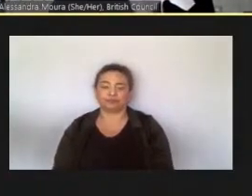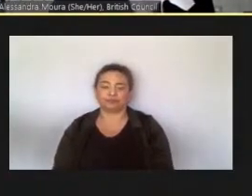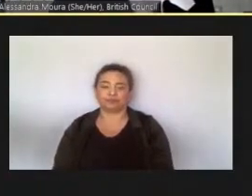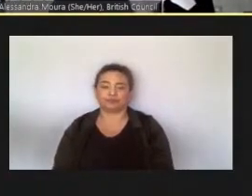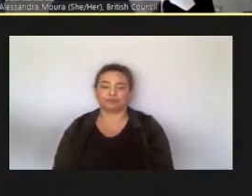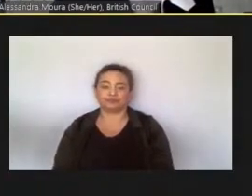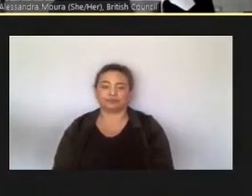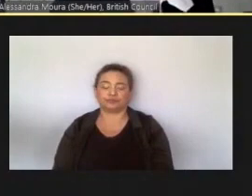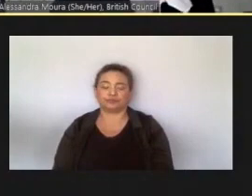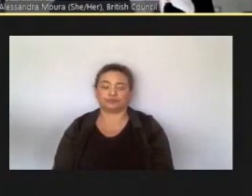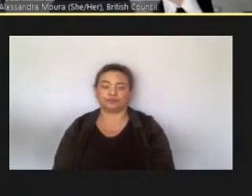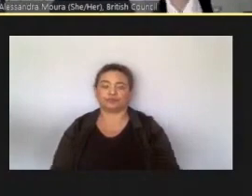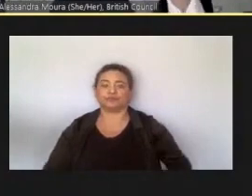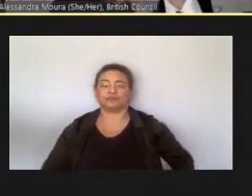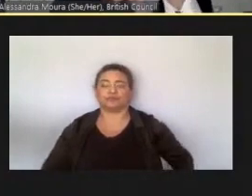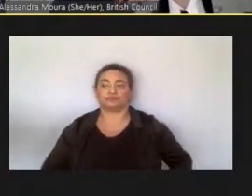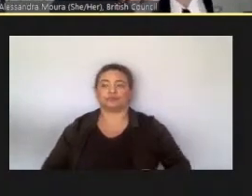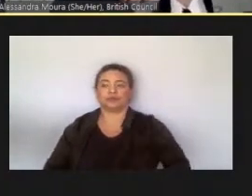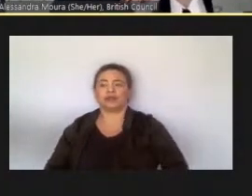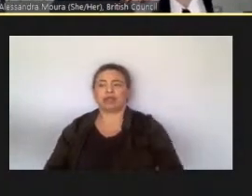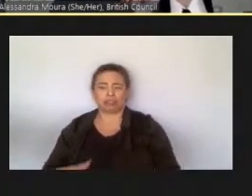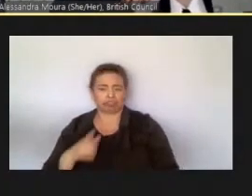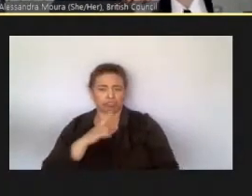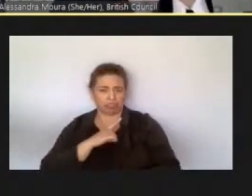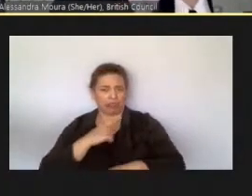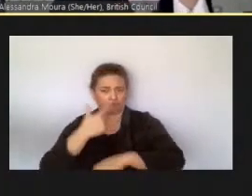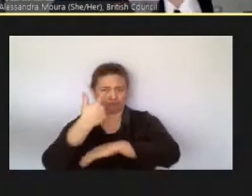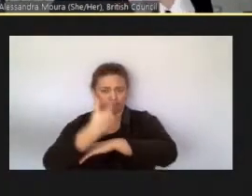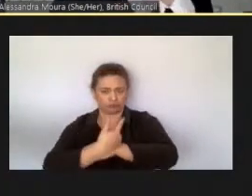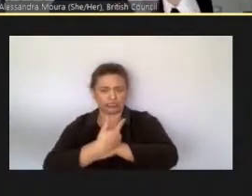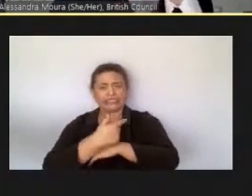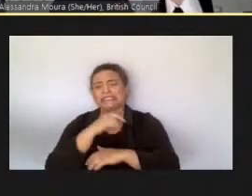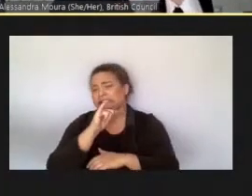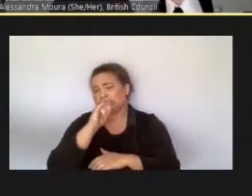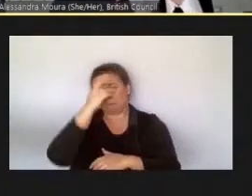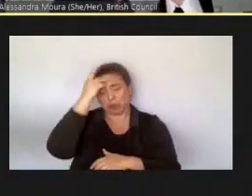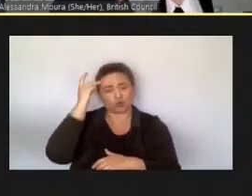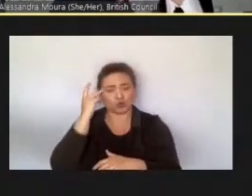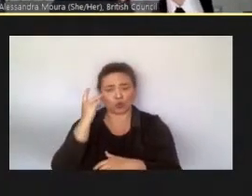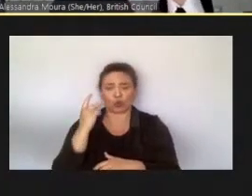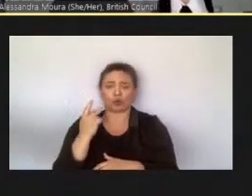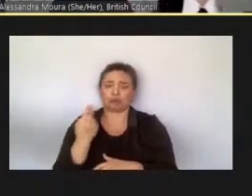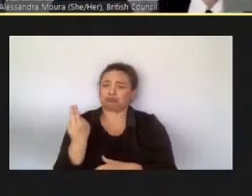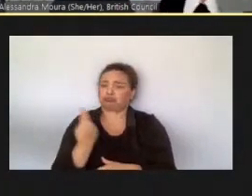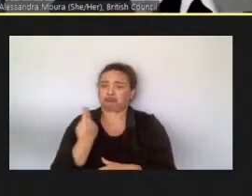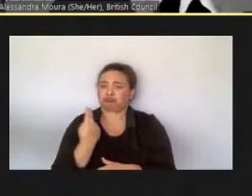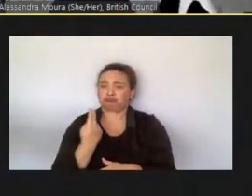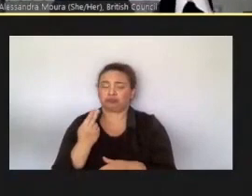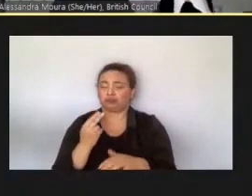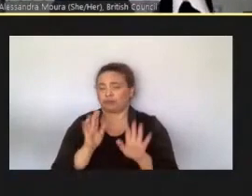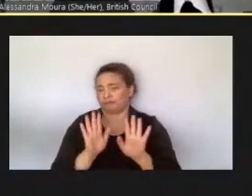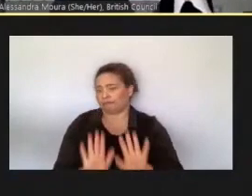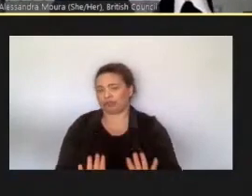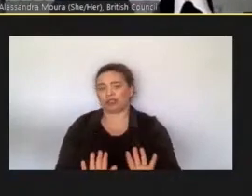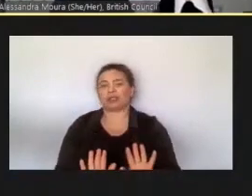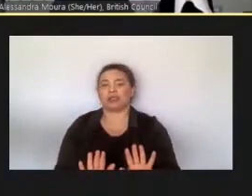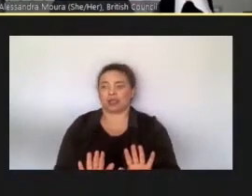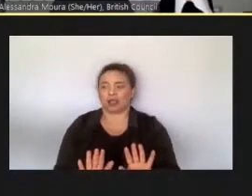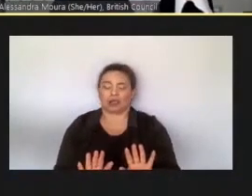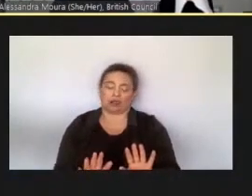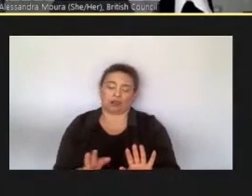be recorded, if someone can't keep up with us, stay with us all the time, they could go back to the recording